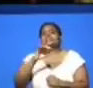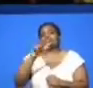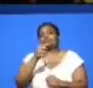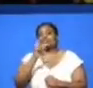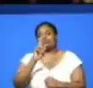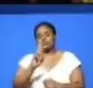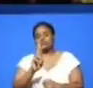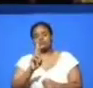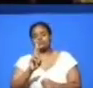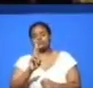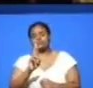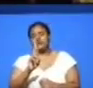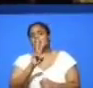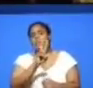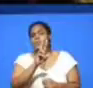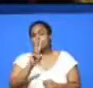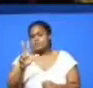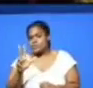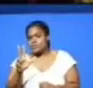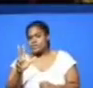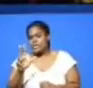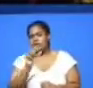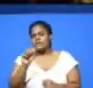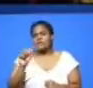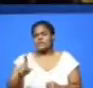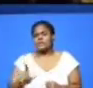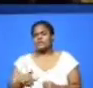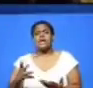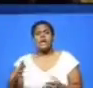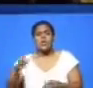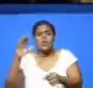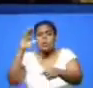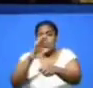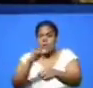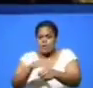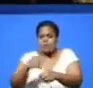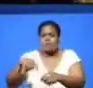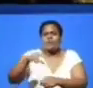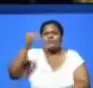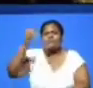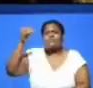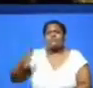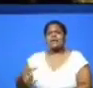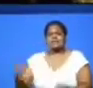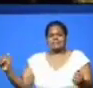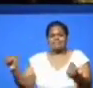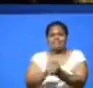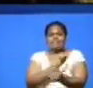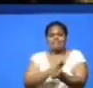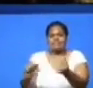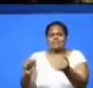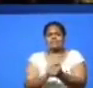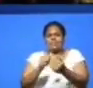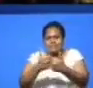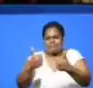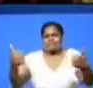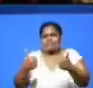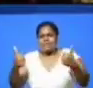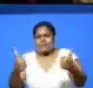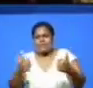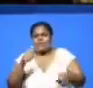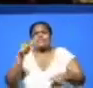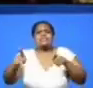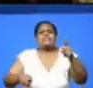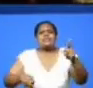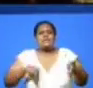23 and verse 1 says, woe be unto the pastors that destroy and scatter the sheep